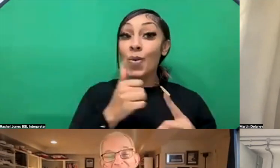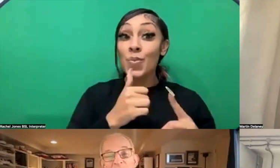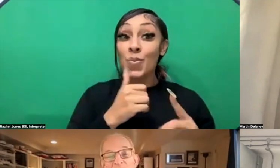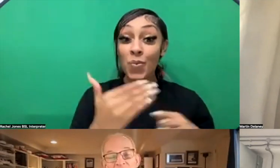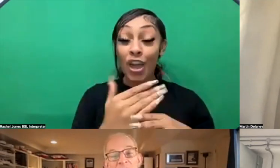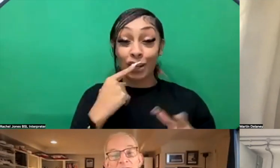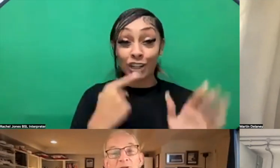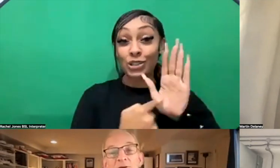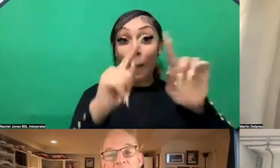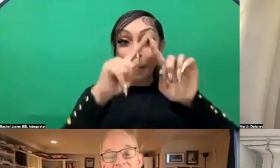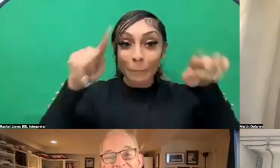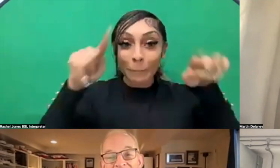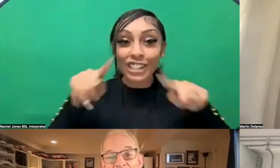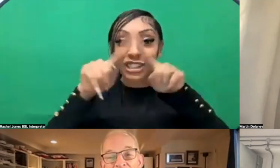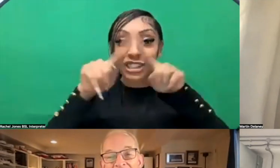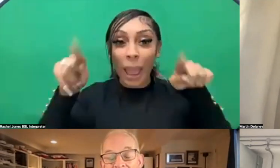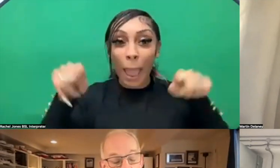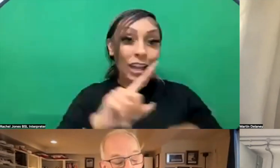prototype using the Arduino,